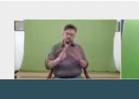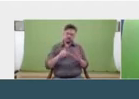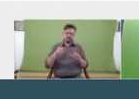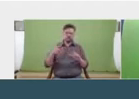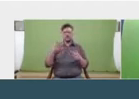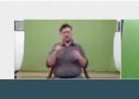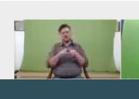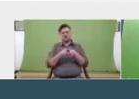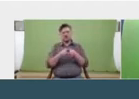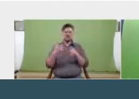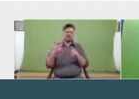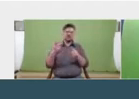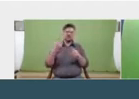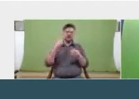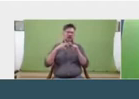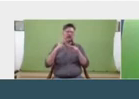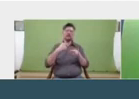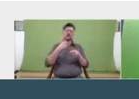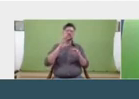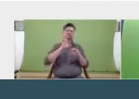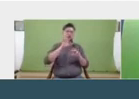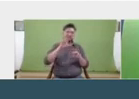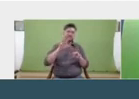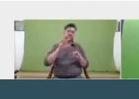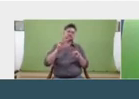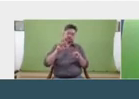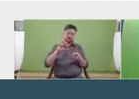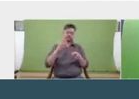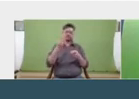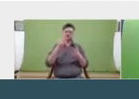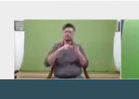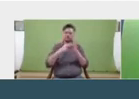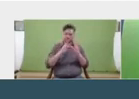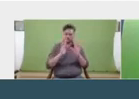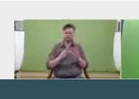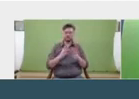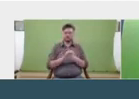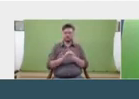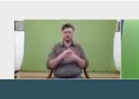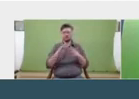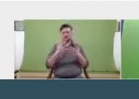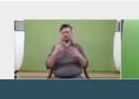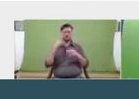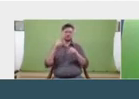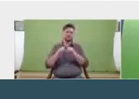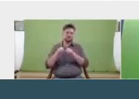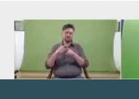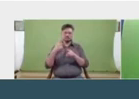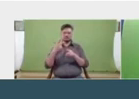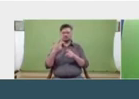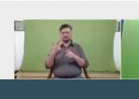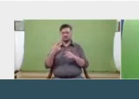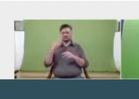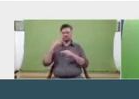to gather food or hunt for food and you have to save food for your people all